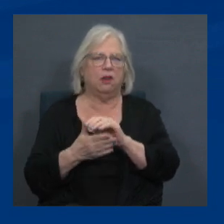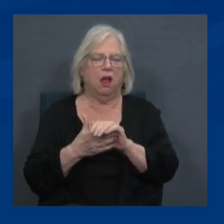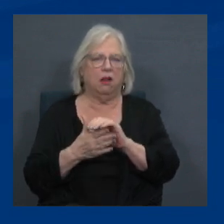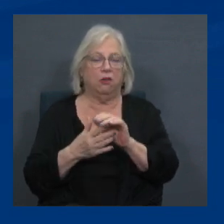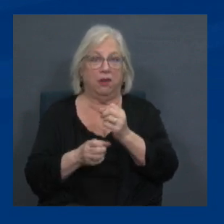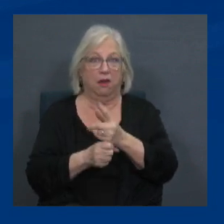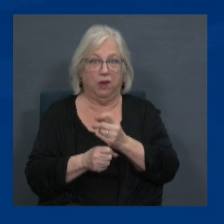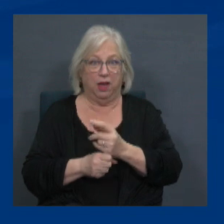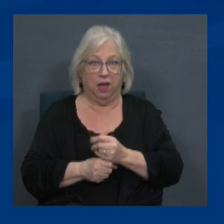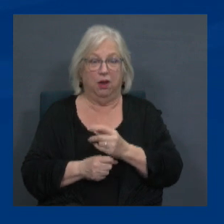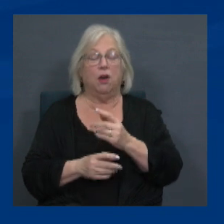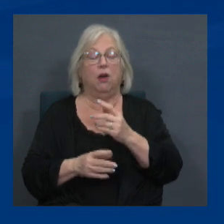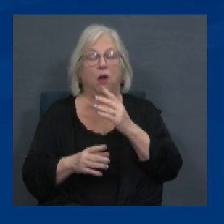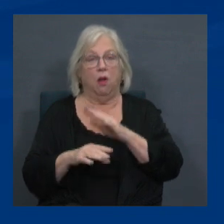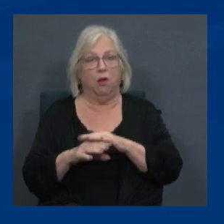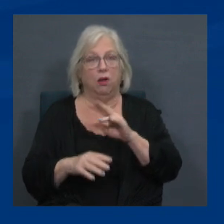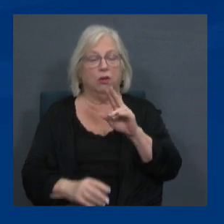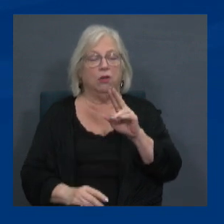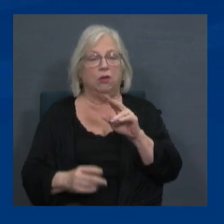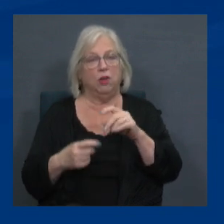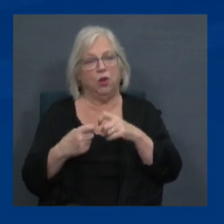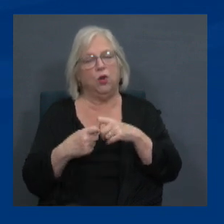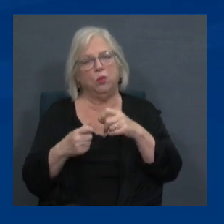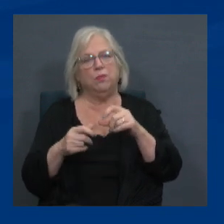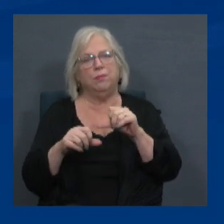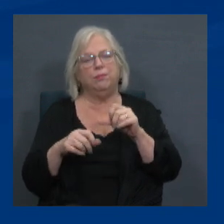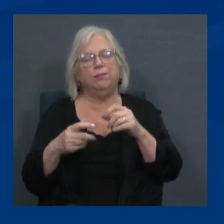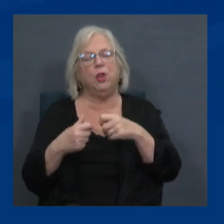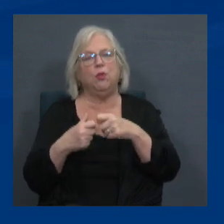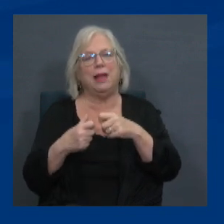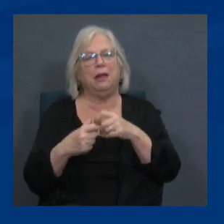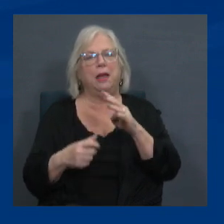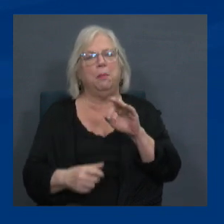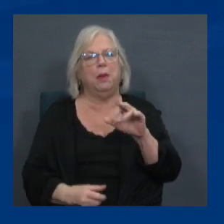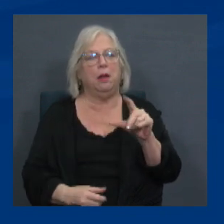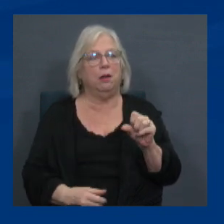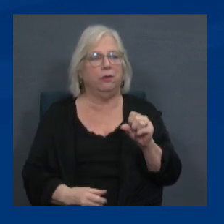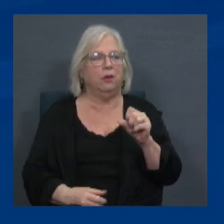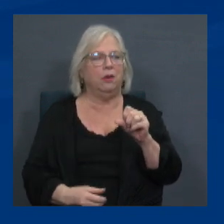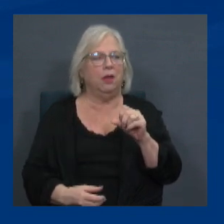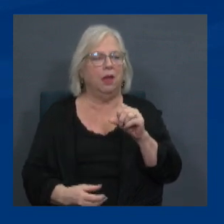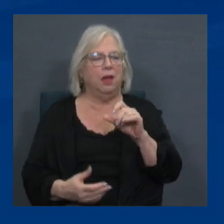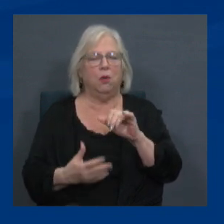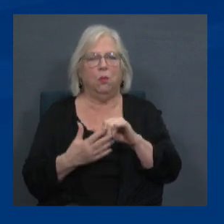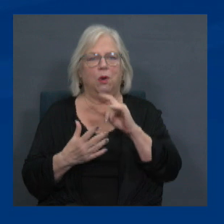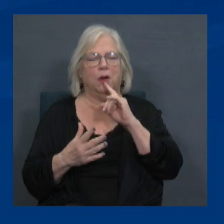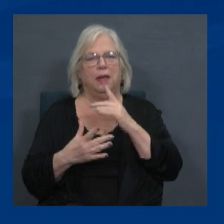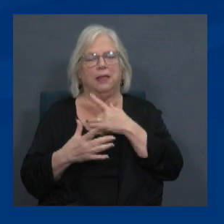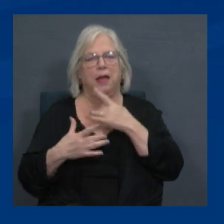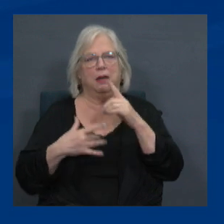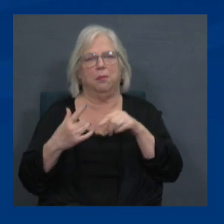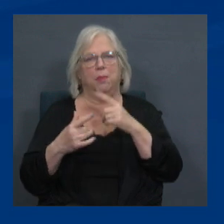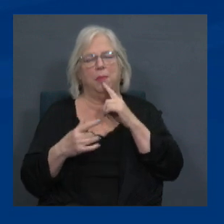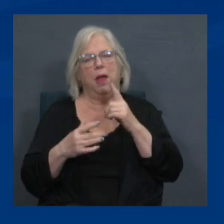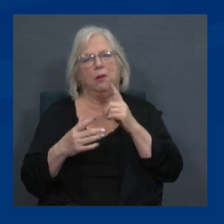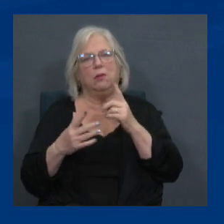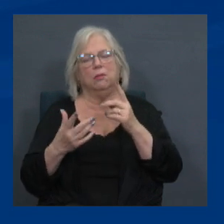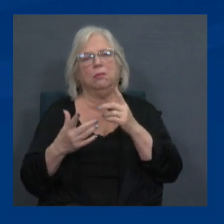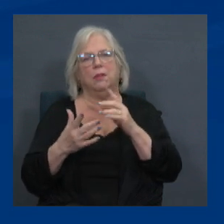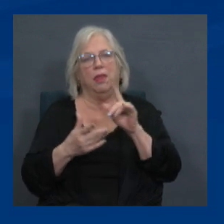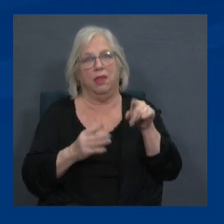so we're excited about that. It's our hope that we can begin the process of launching that phase of this new development next year